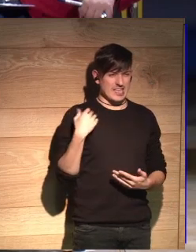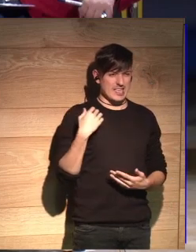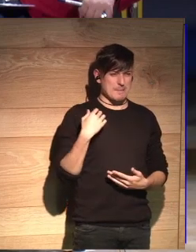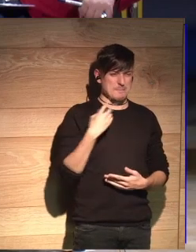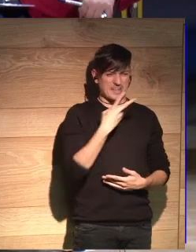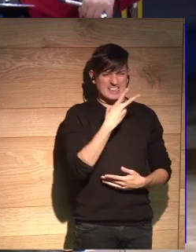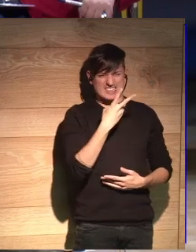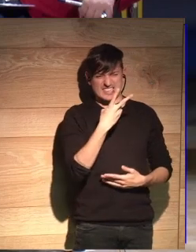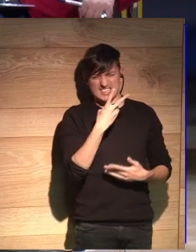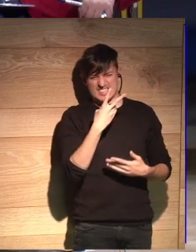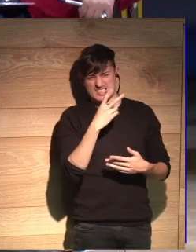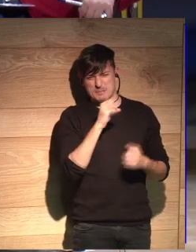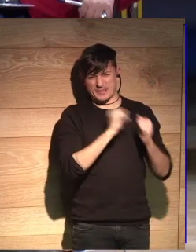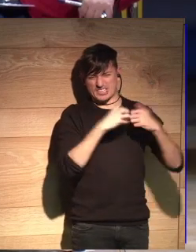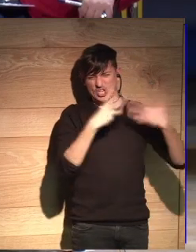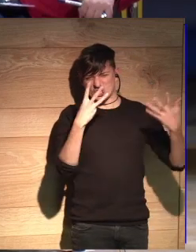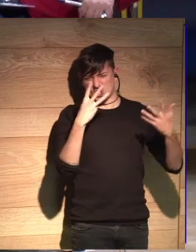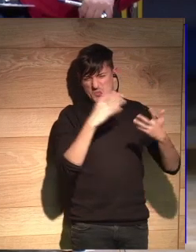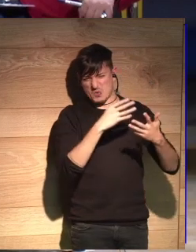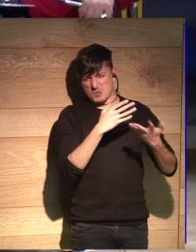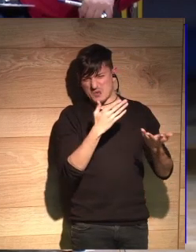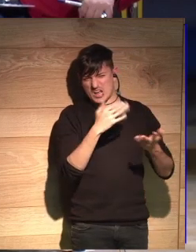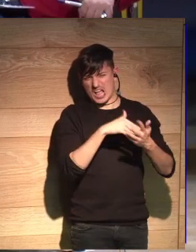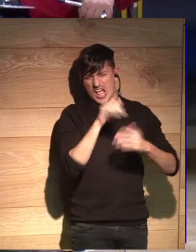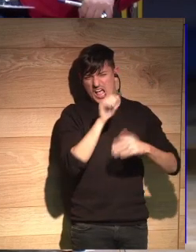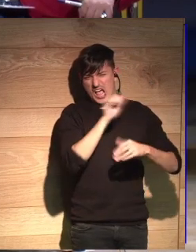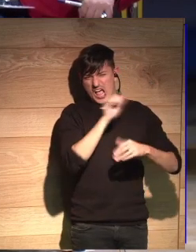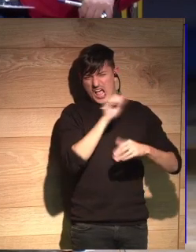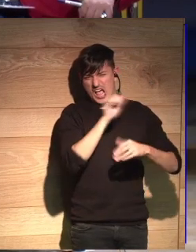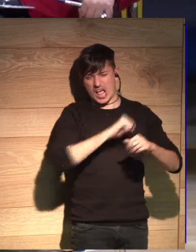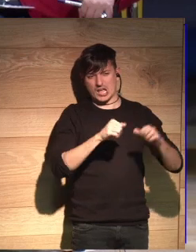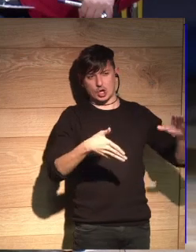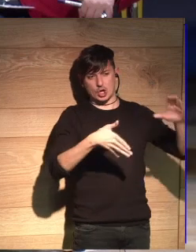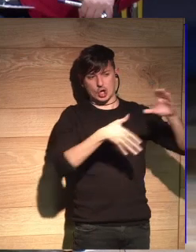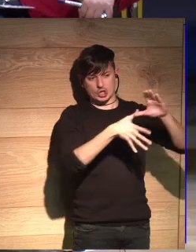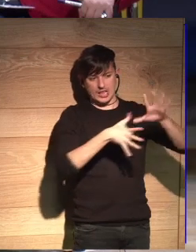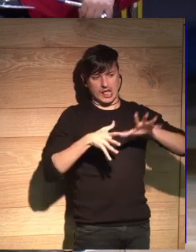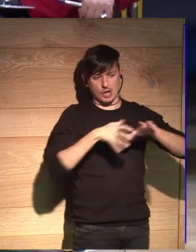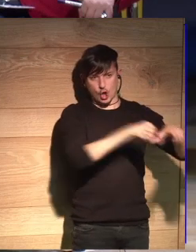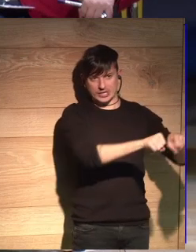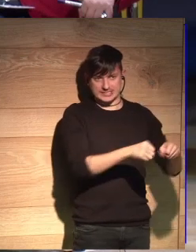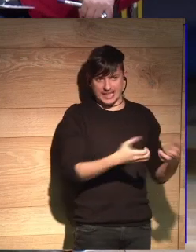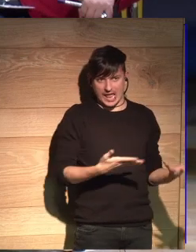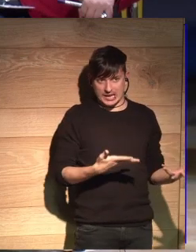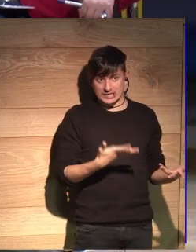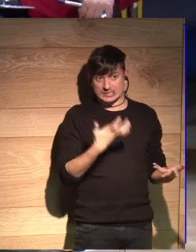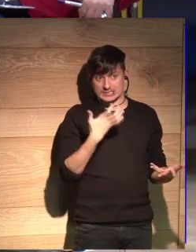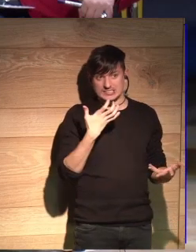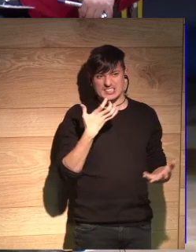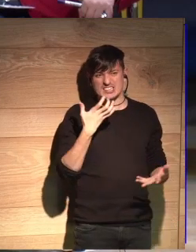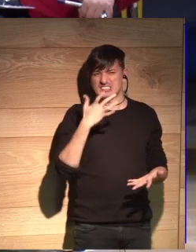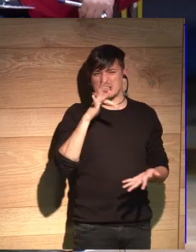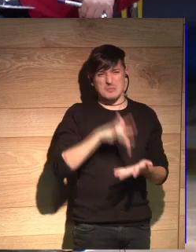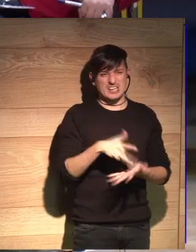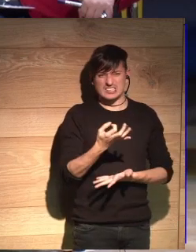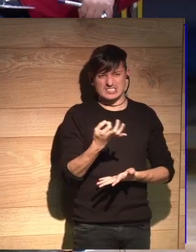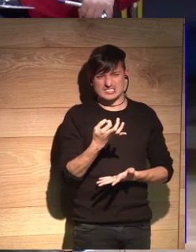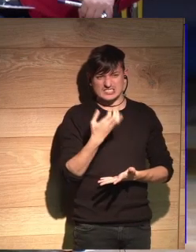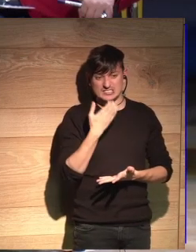believe it was 18,000 or 20,000 years ago when the American continent is colonized through the Bering Strait. What would have happened if the